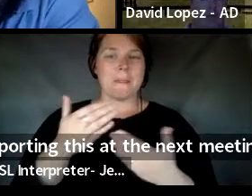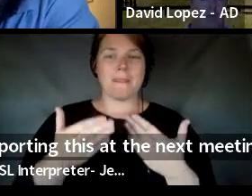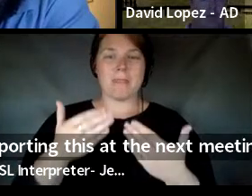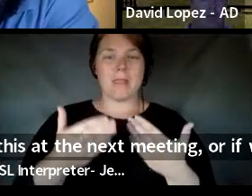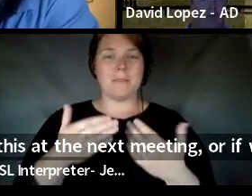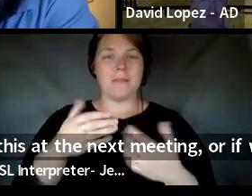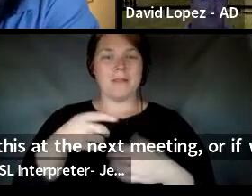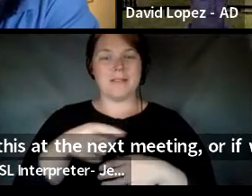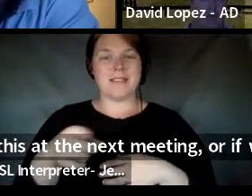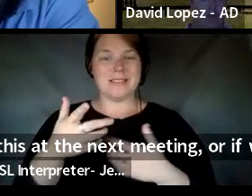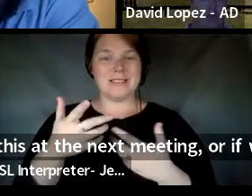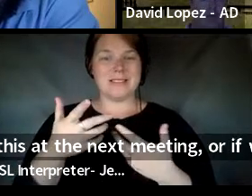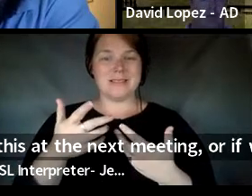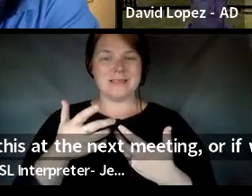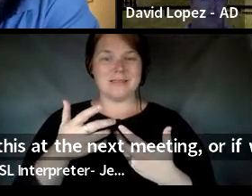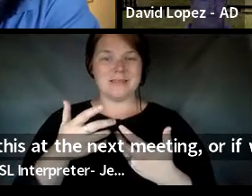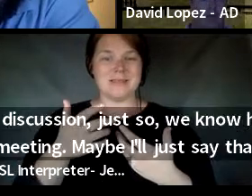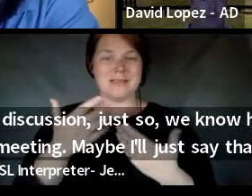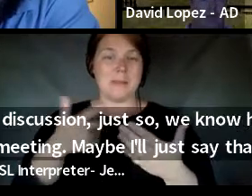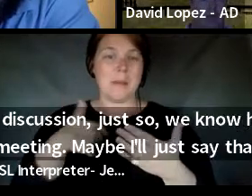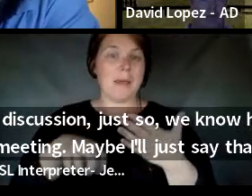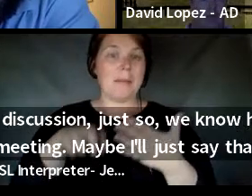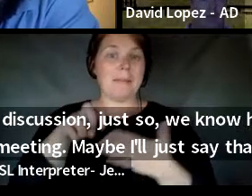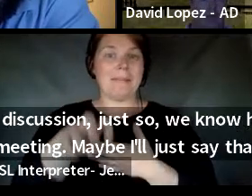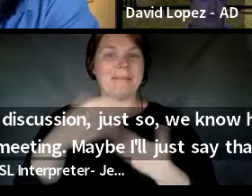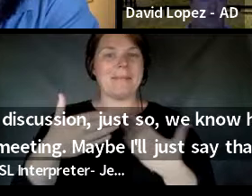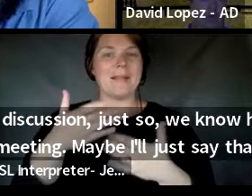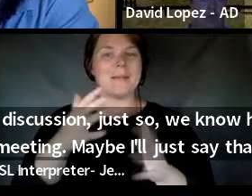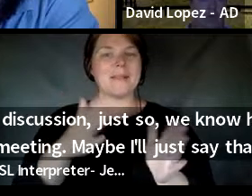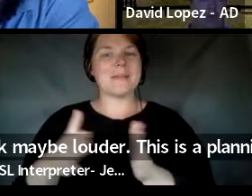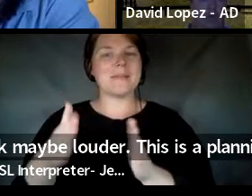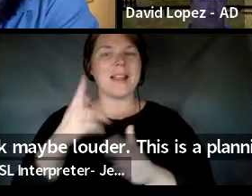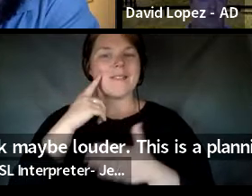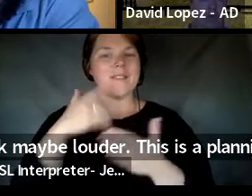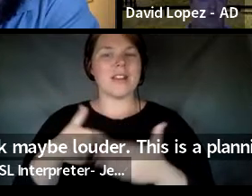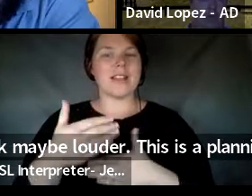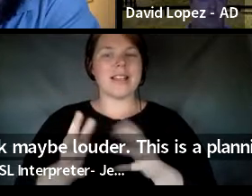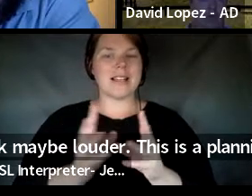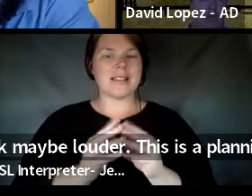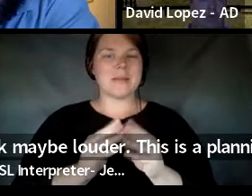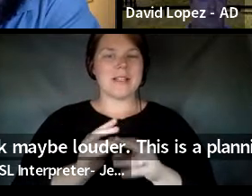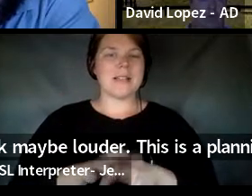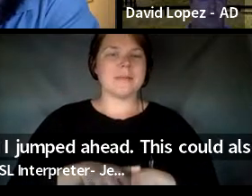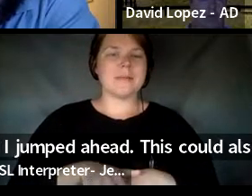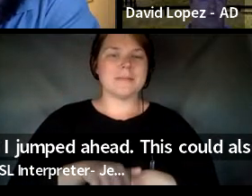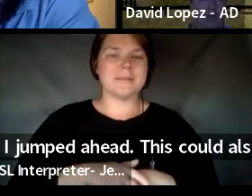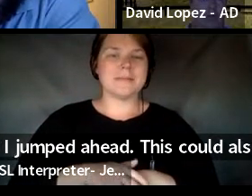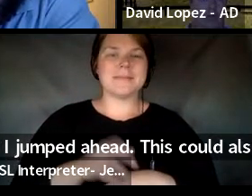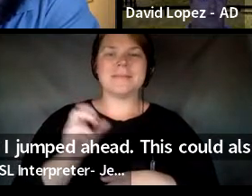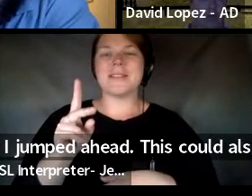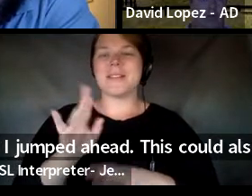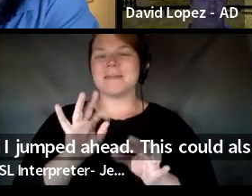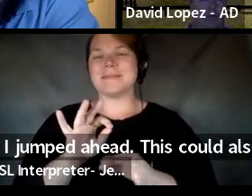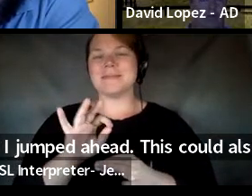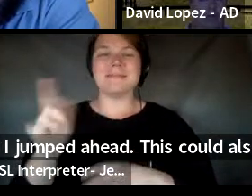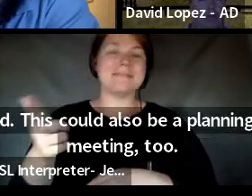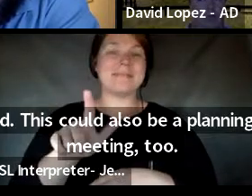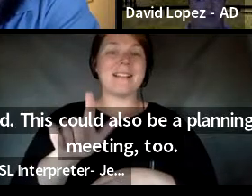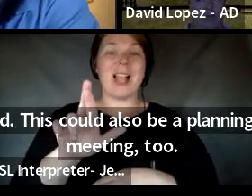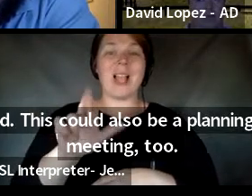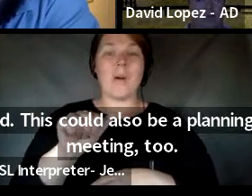planning. Maybe I jumped ahead. This could also be a planning for the next meeting too. Oh, perfect. Okay, I'll let Laura take it away.